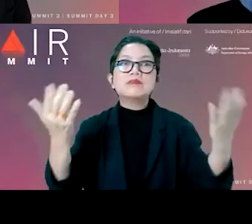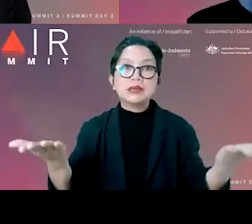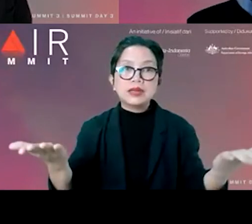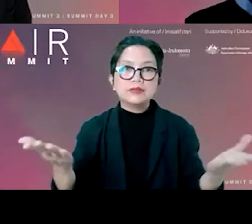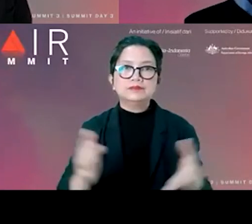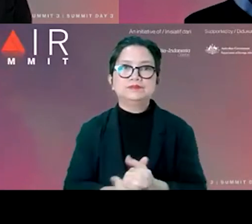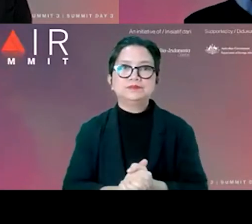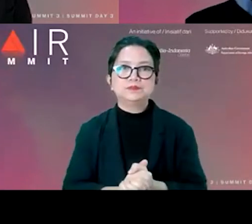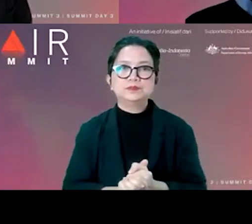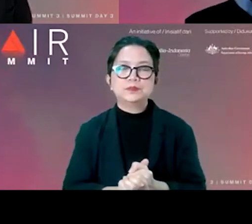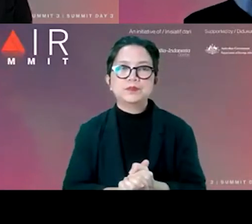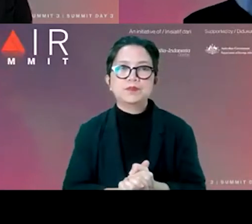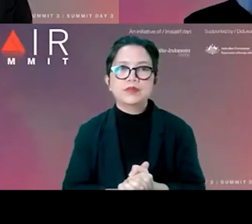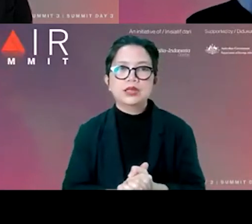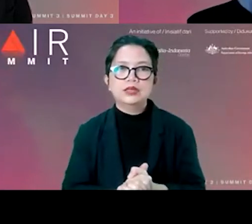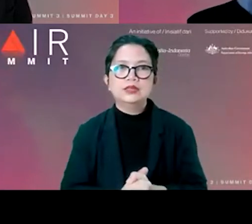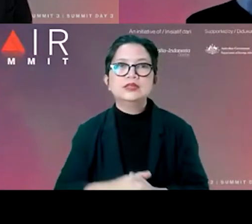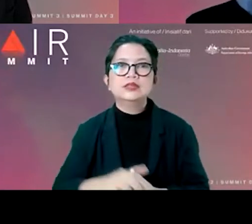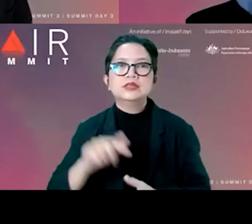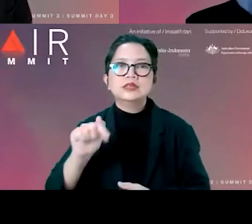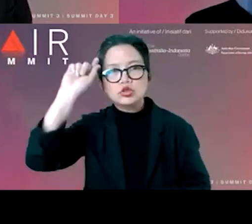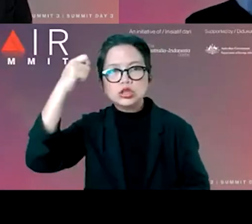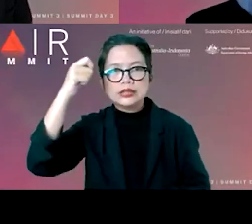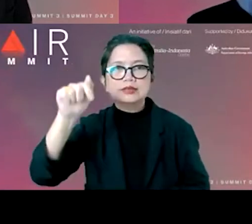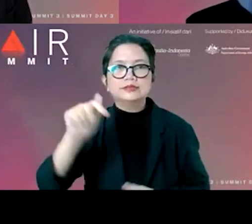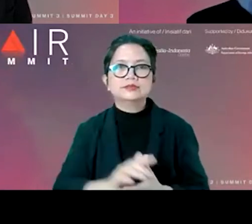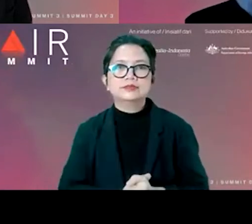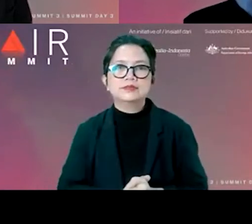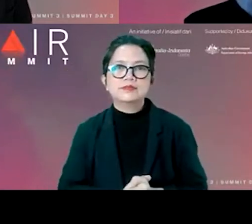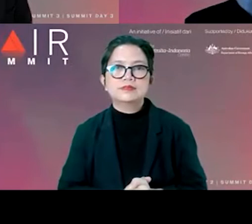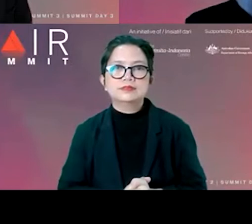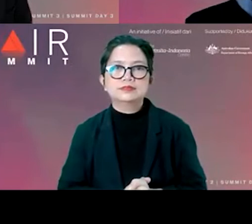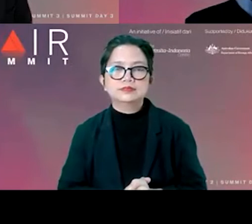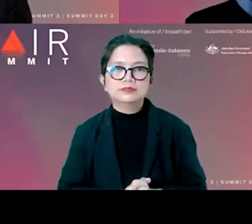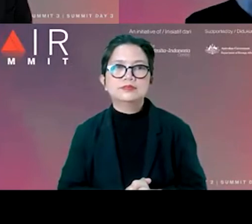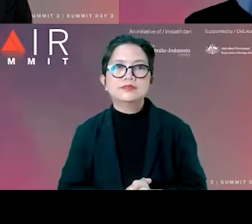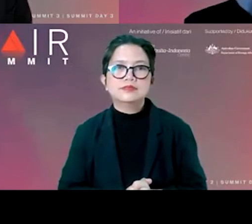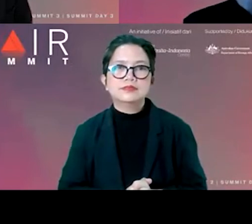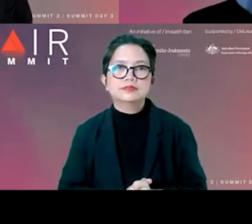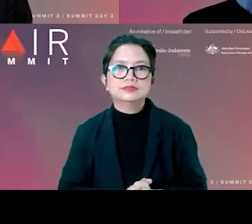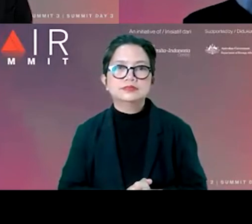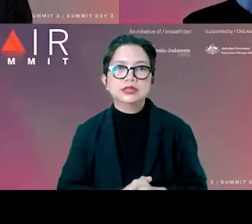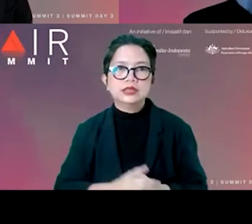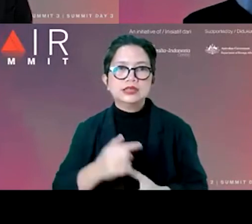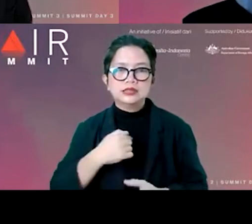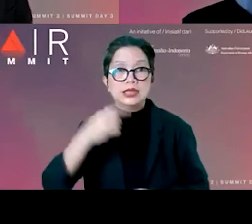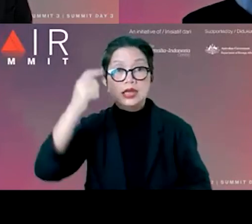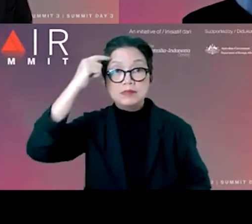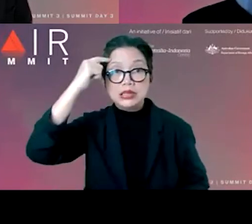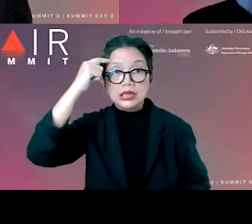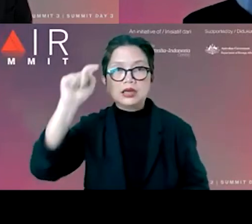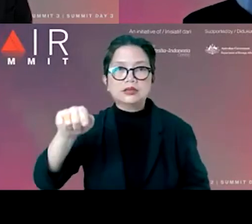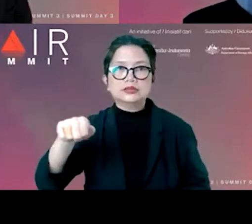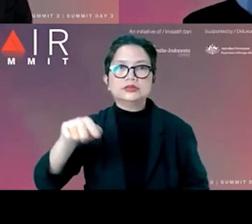have modeled. And in a sense, in Australia, my perspective, and at least relatively speaking, people who